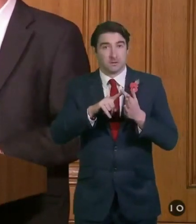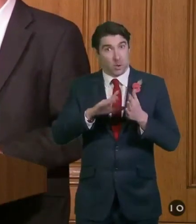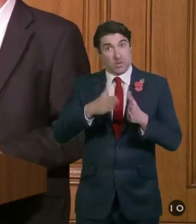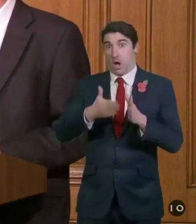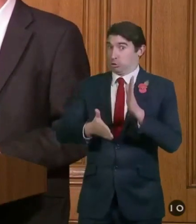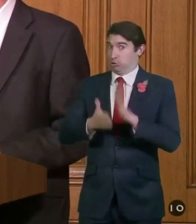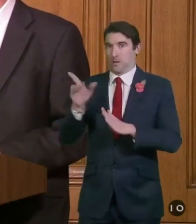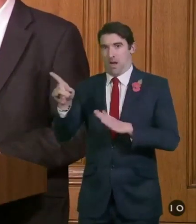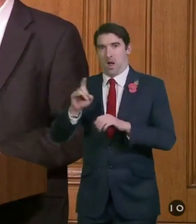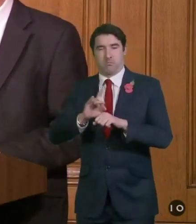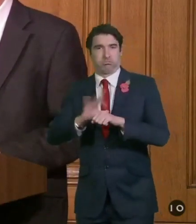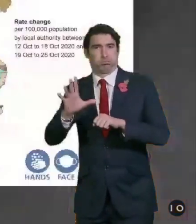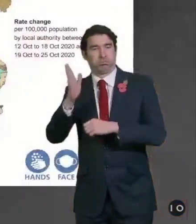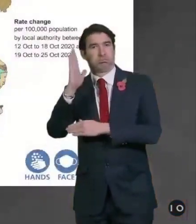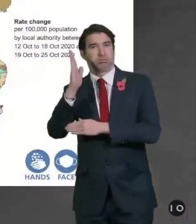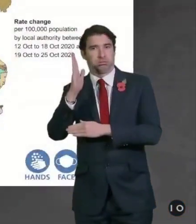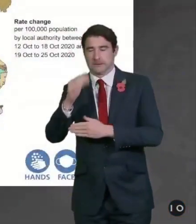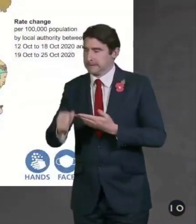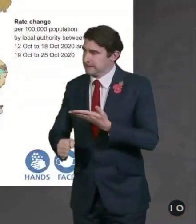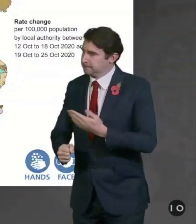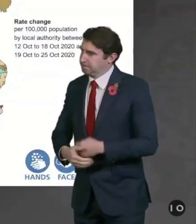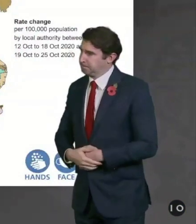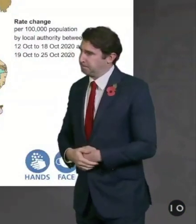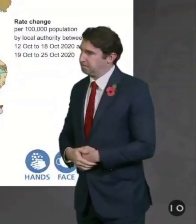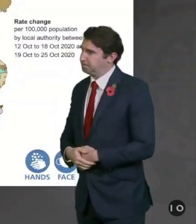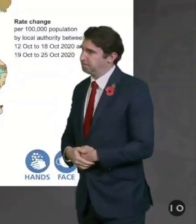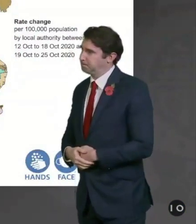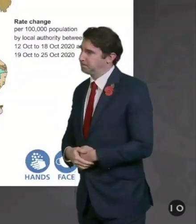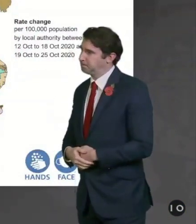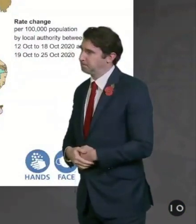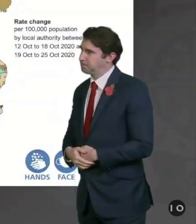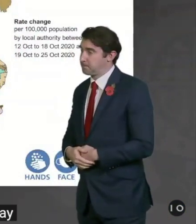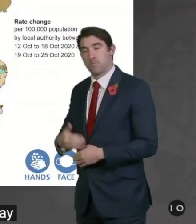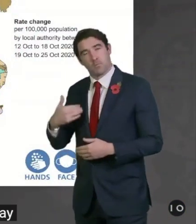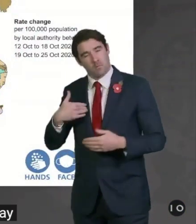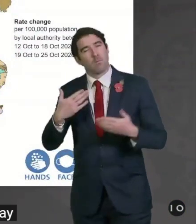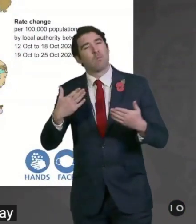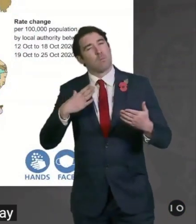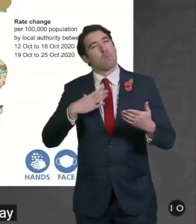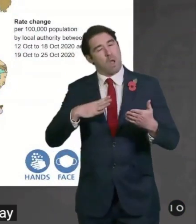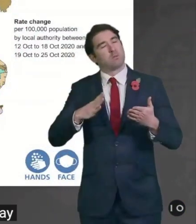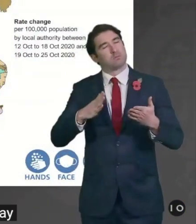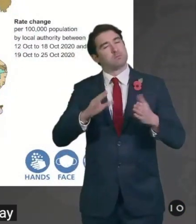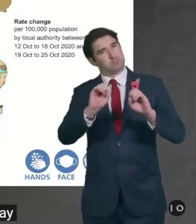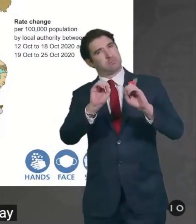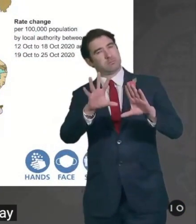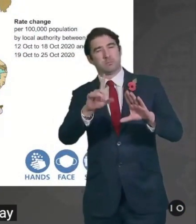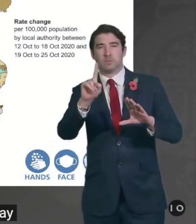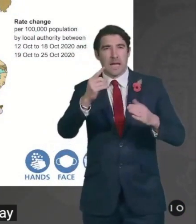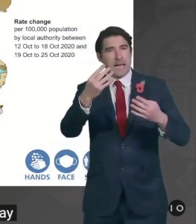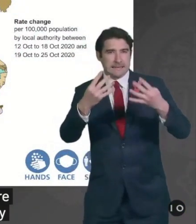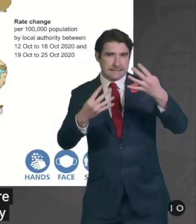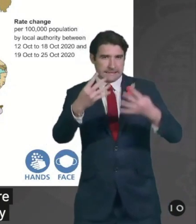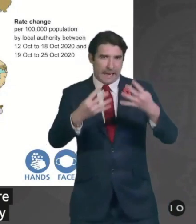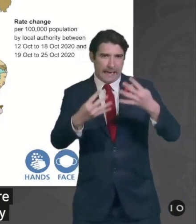This is a version of a slide that listeners and watchers may have seen several times before. But as you can see,